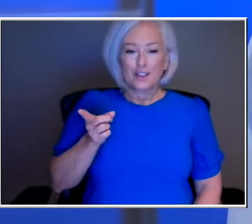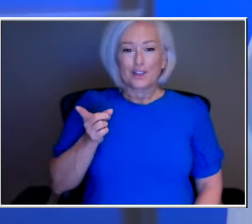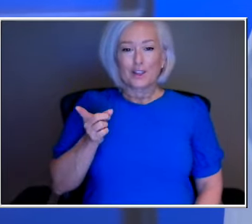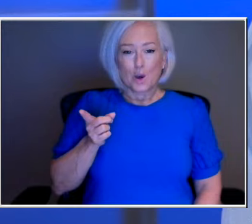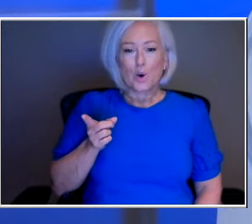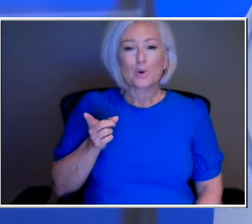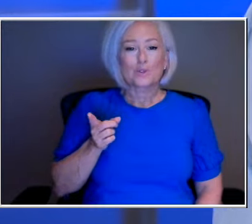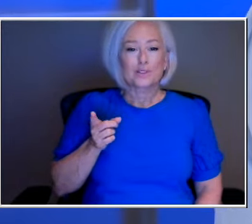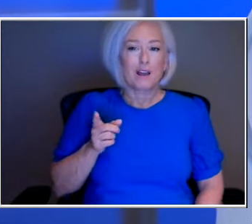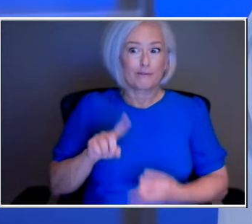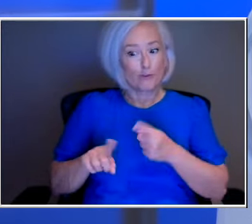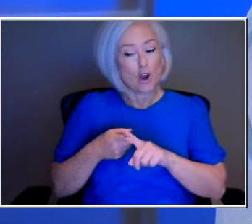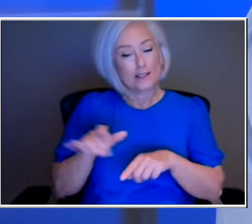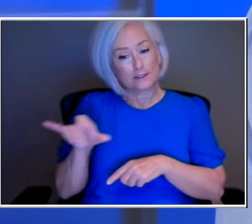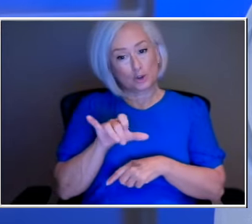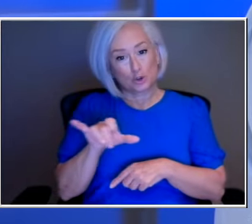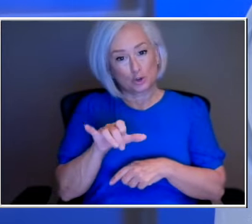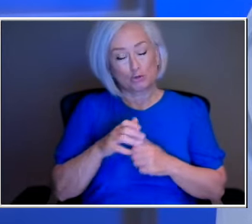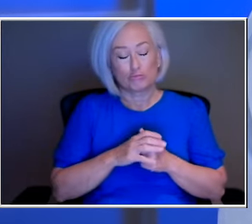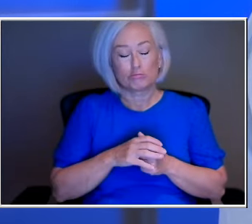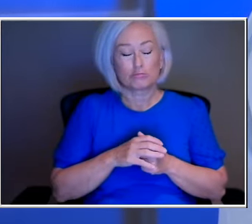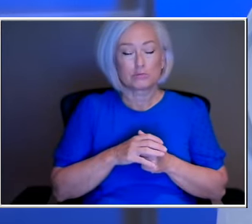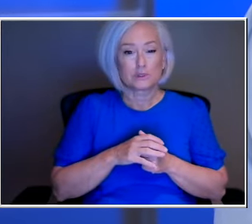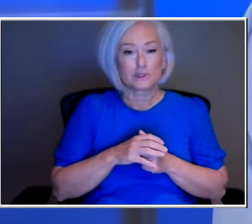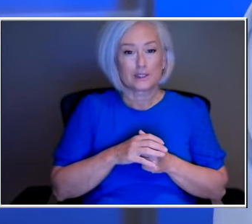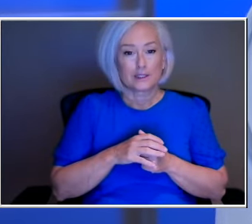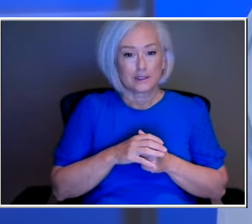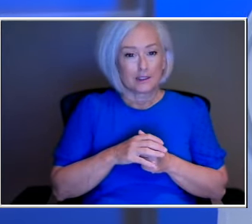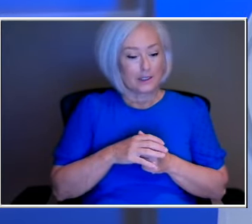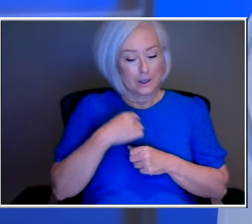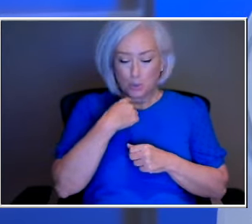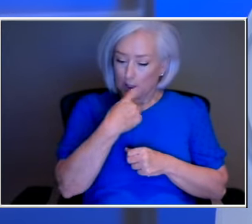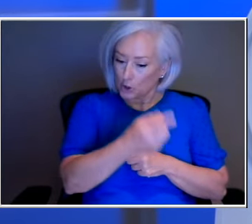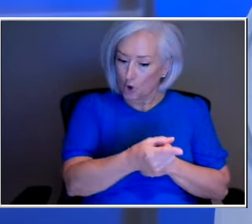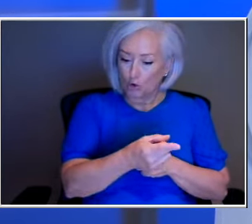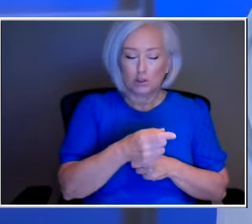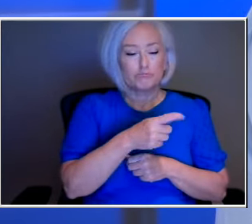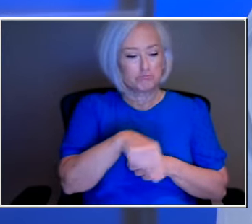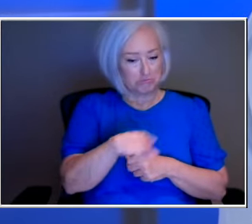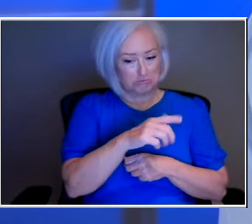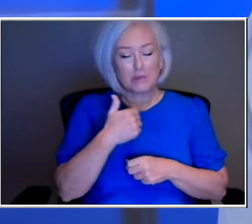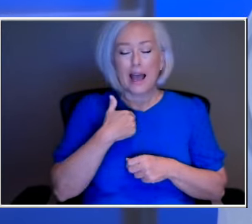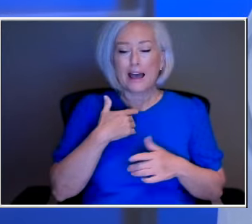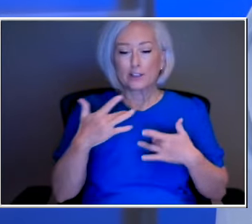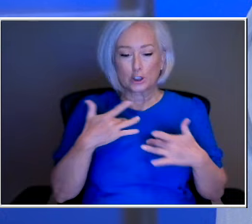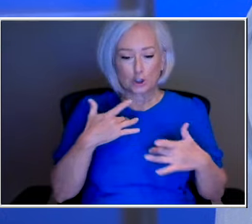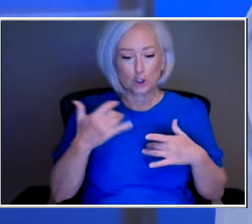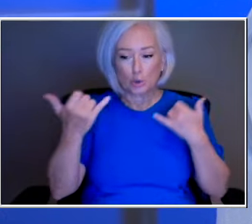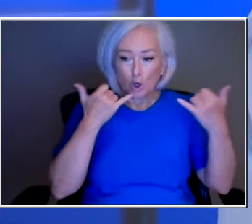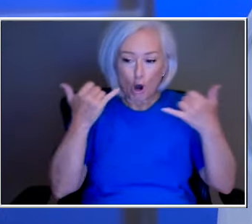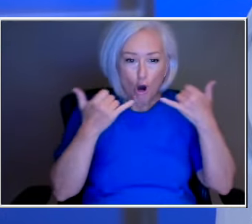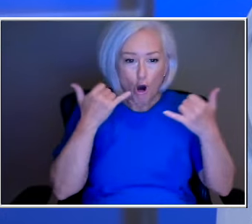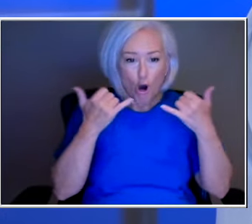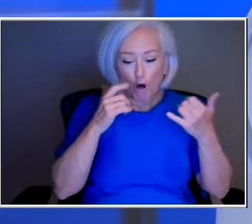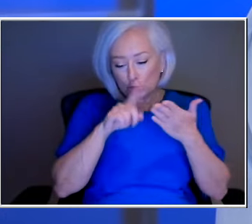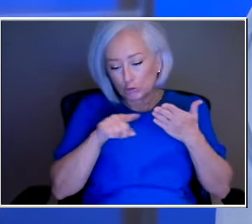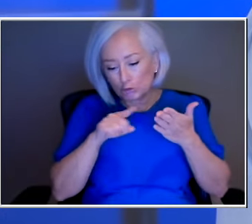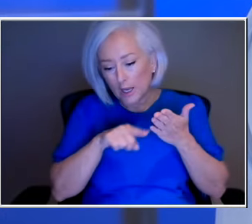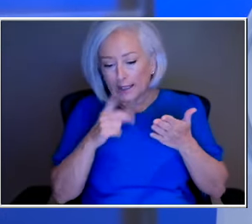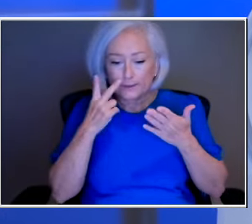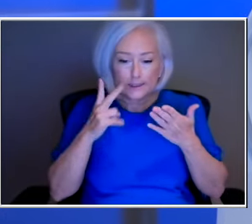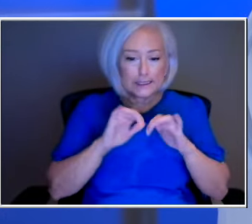too, but they were just, we told them, they were concerned, they would call, check in, and they were able to